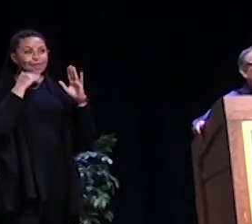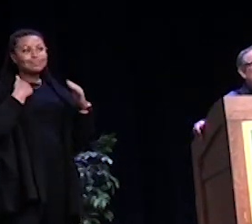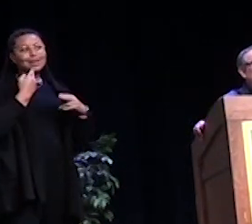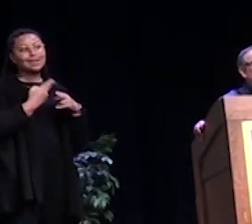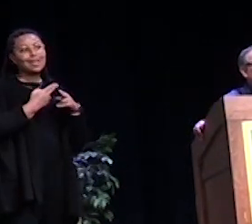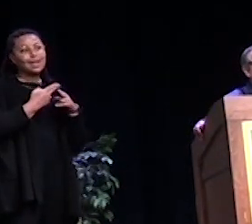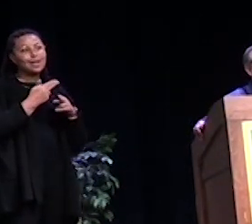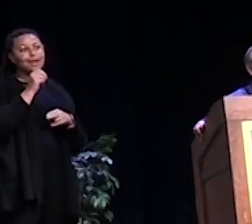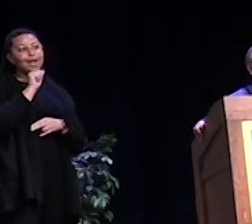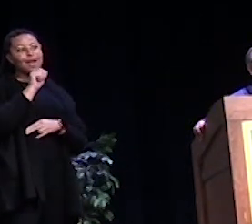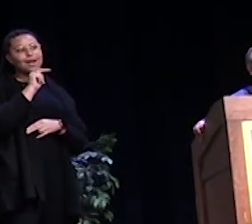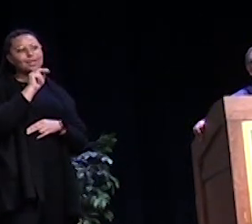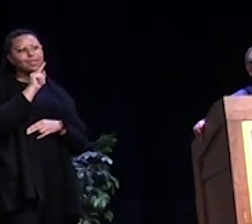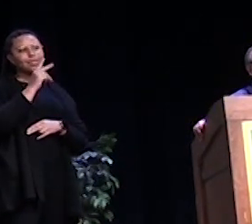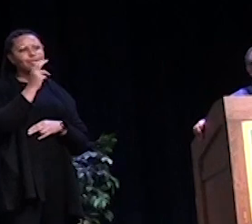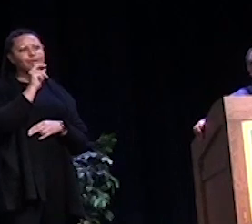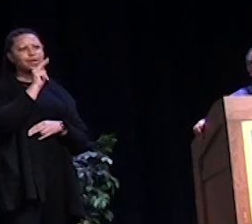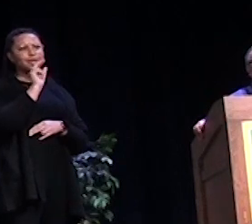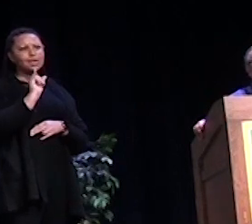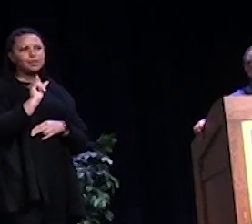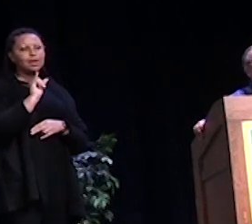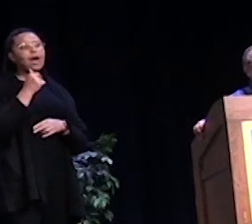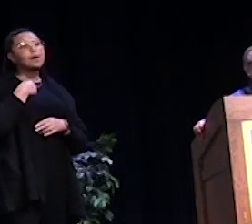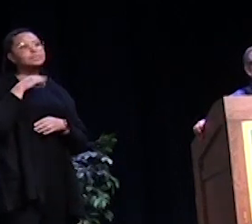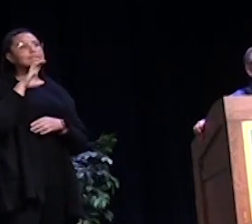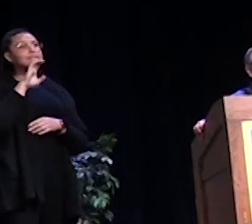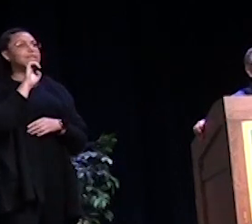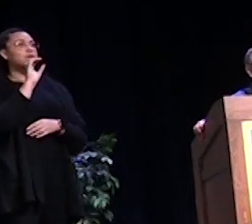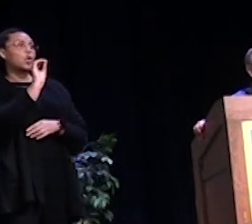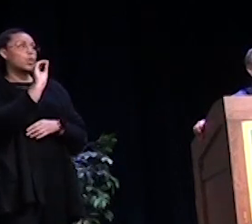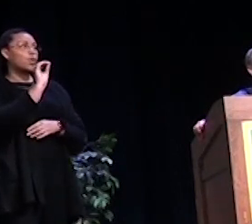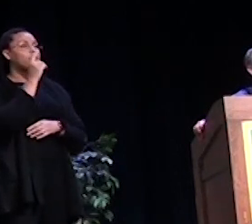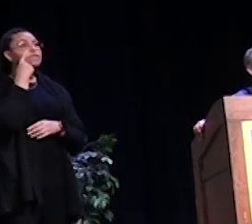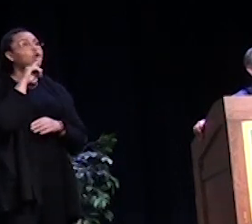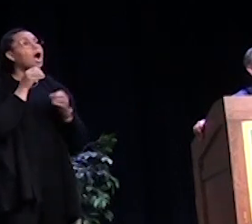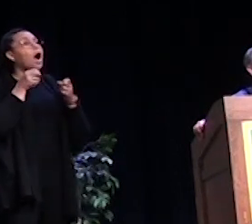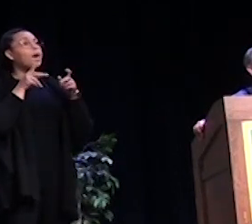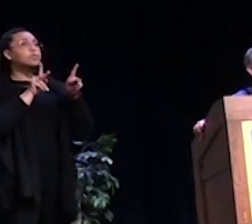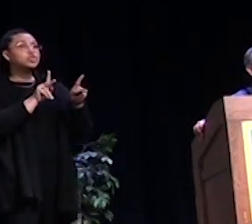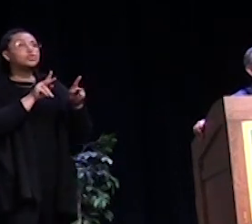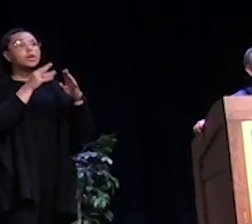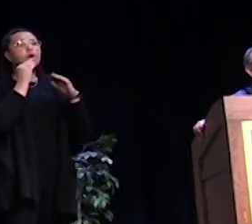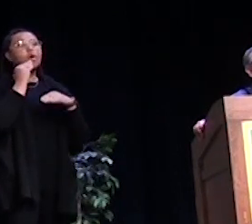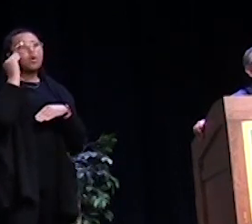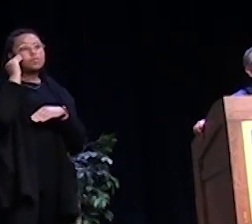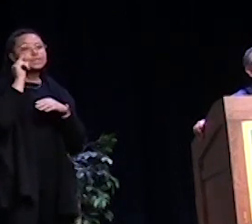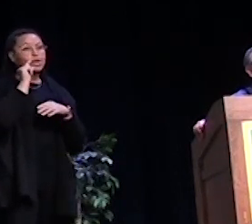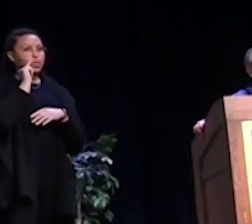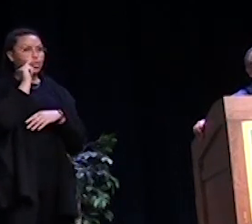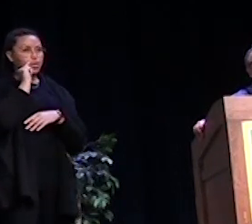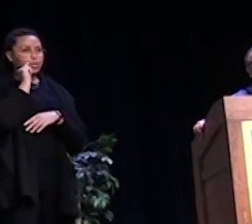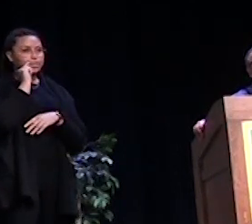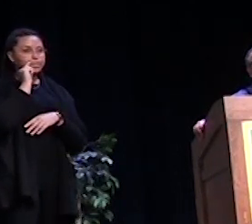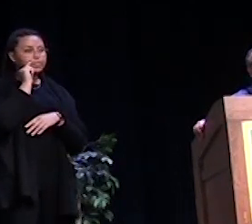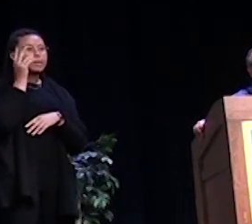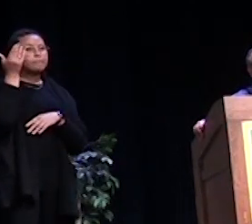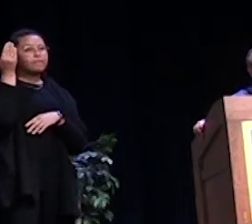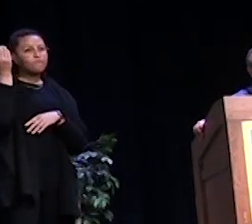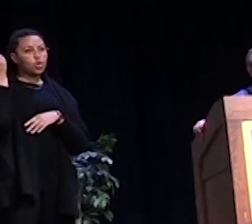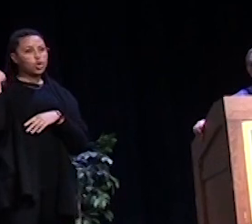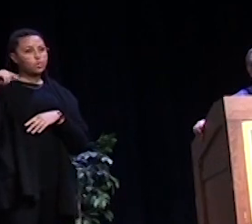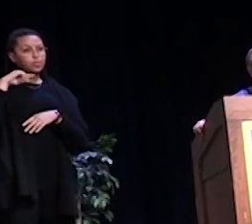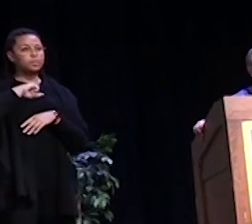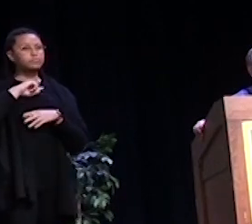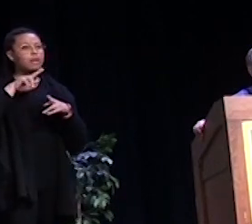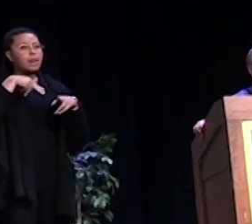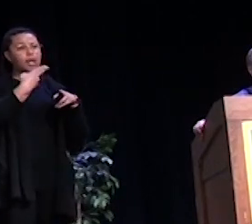Hello, my name is Hinojosa. I am the CEO at Opportunity Home San Antonio. Formerly, we were